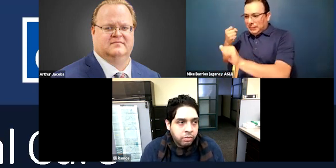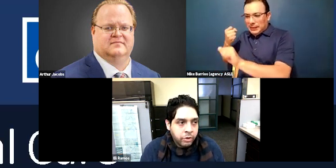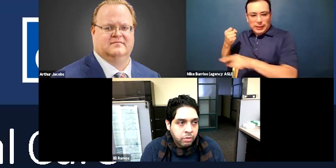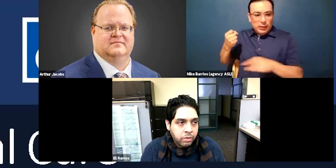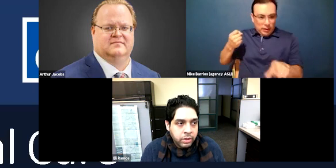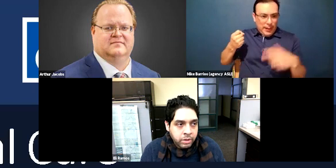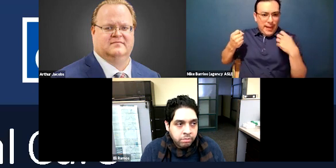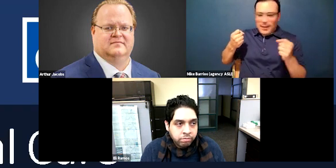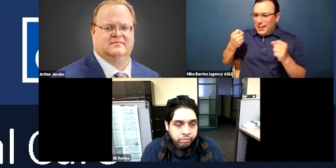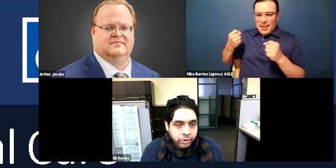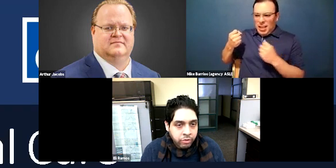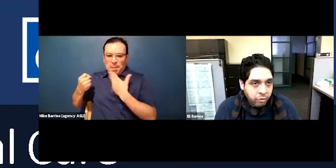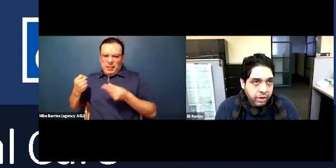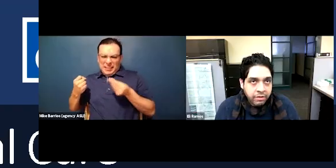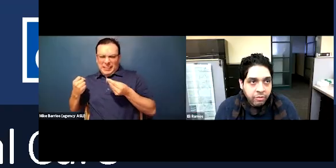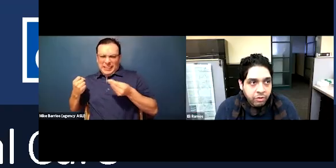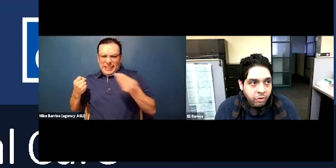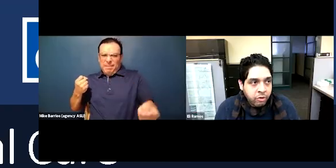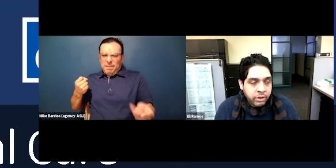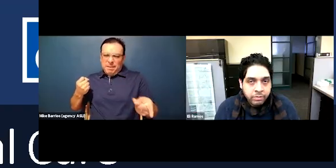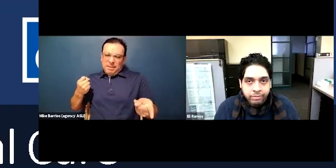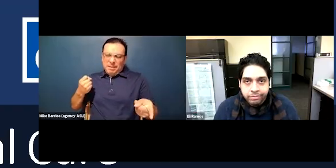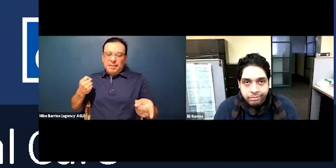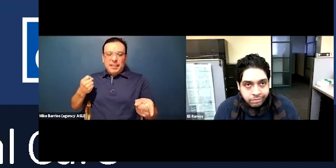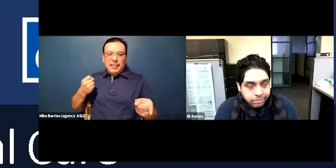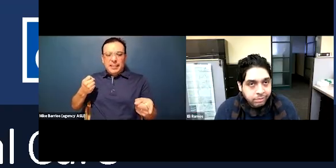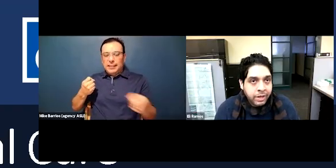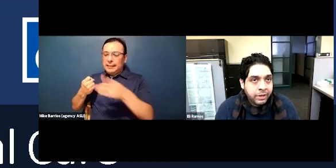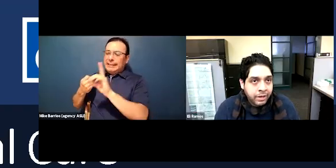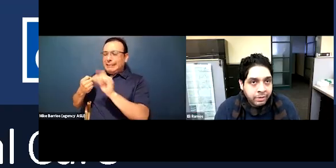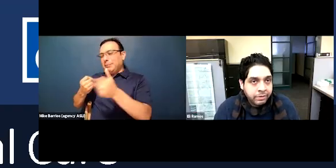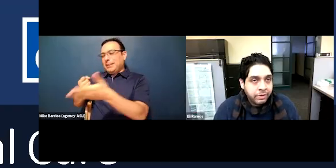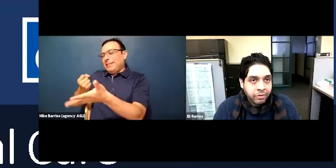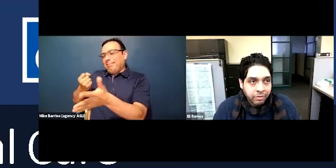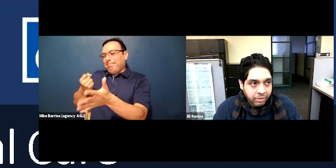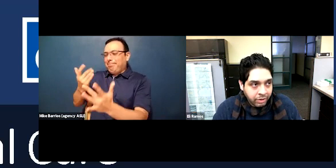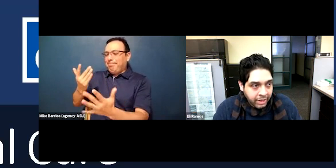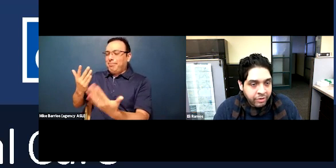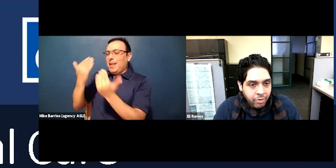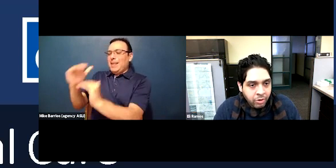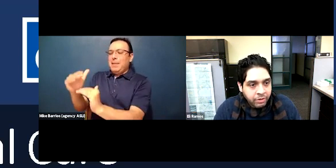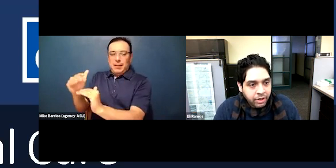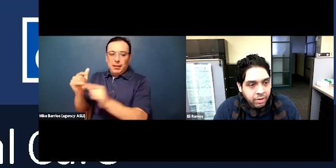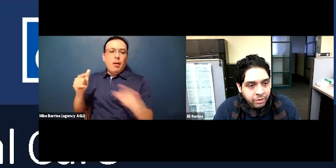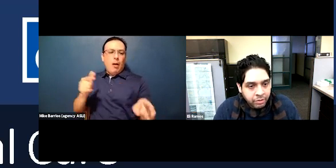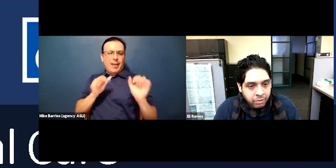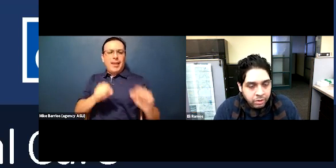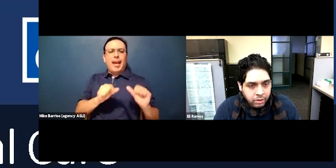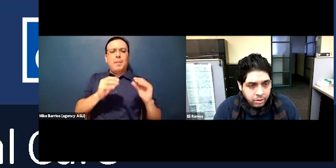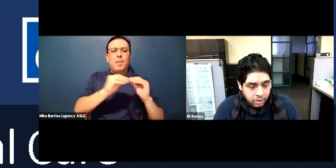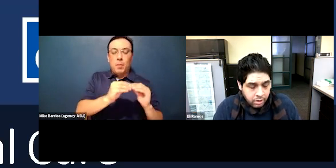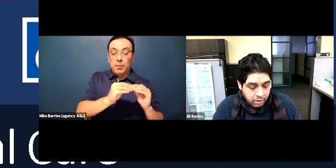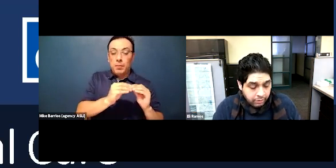also, there are two sides to every story, yada, yada. There's a lot of components that come